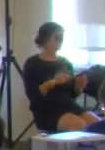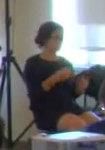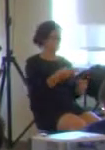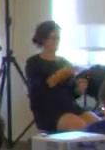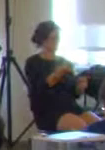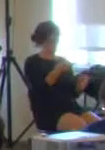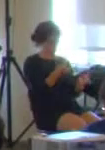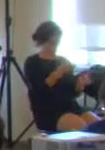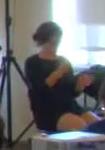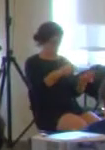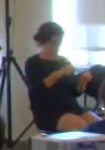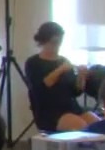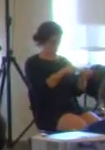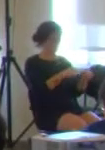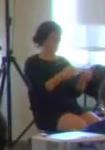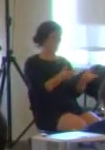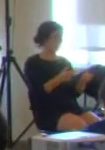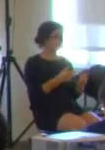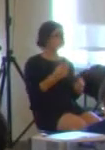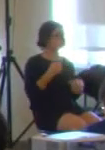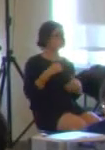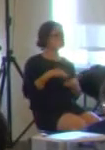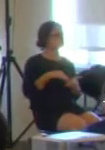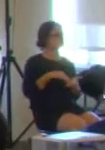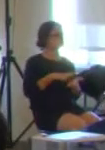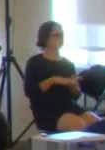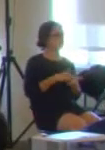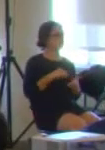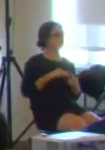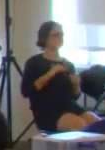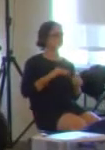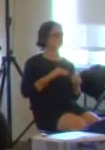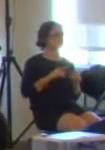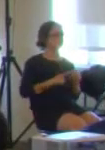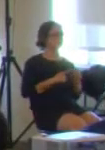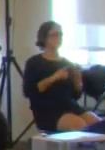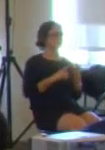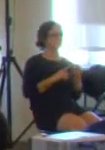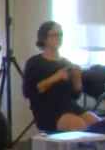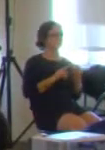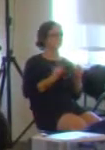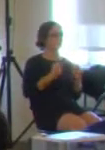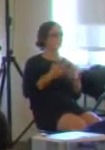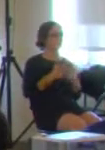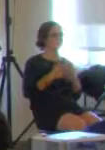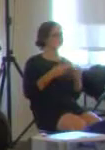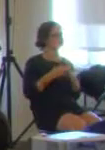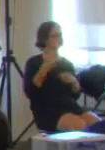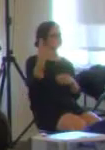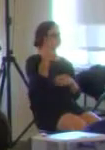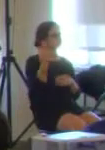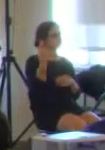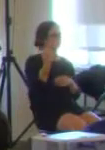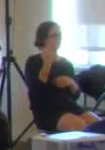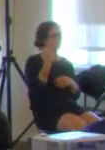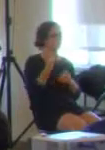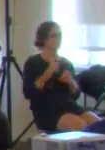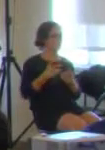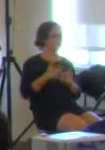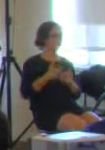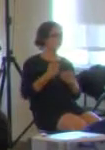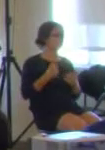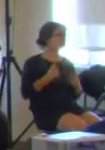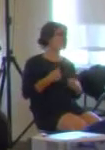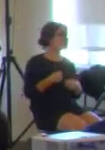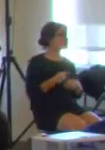they may, and I want to make a note, I put in special accommodations instead of reasonable accommodations because I serve so many